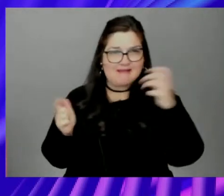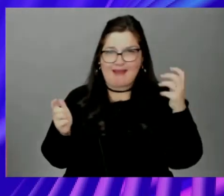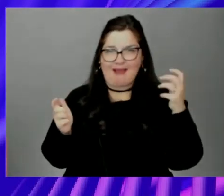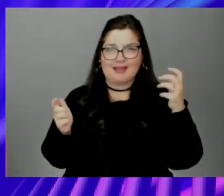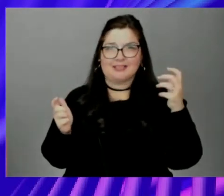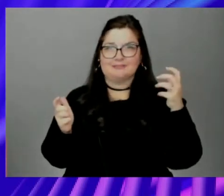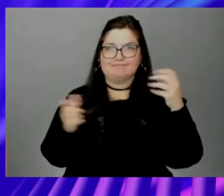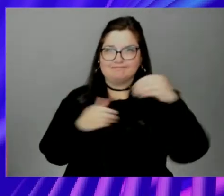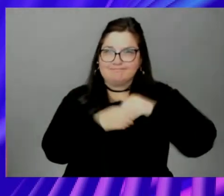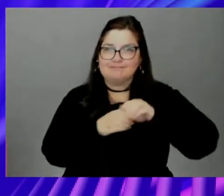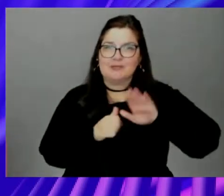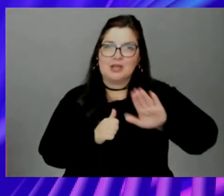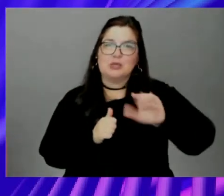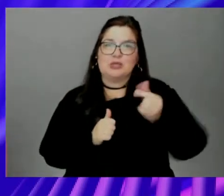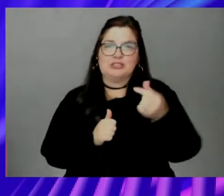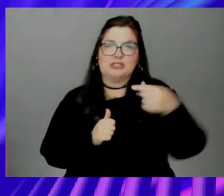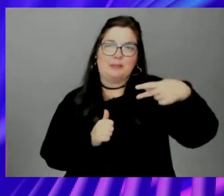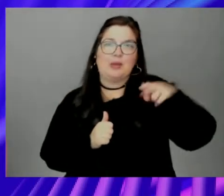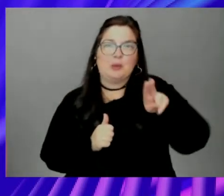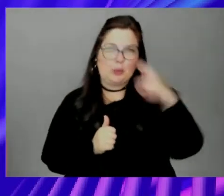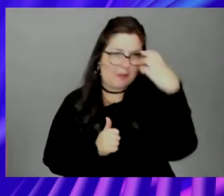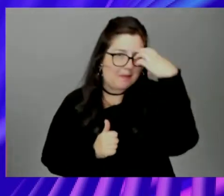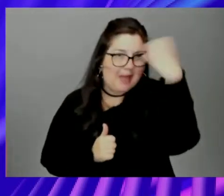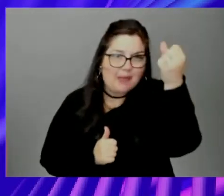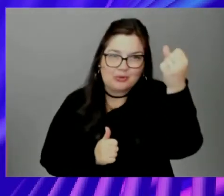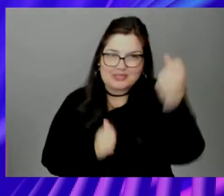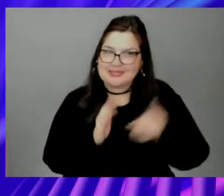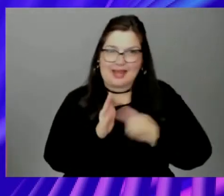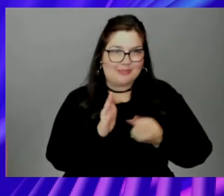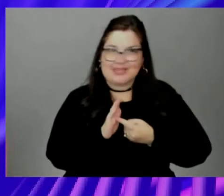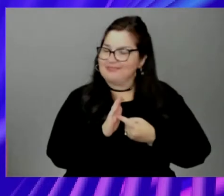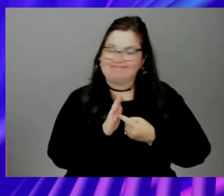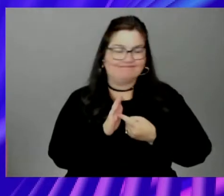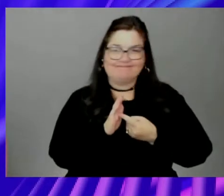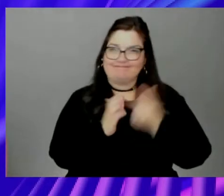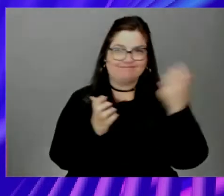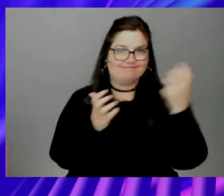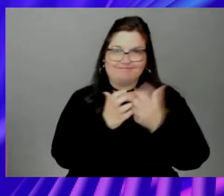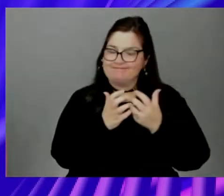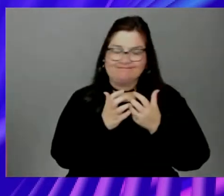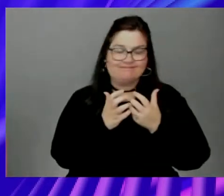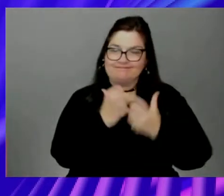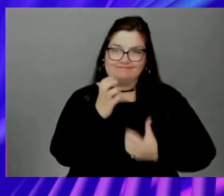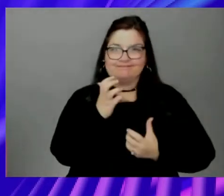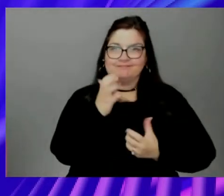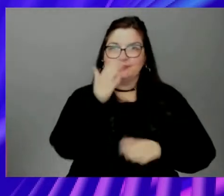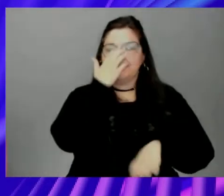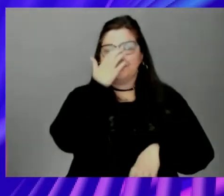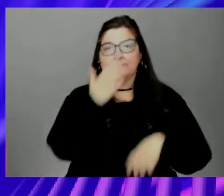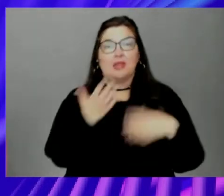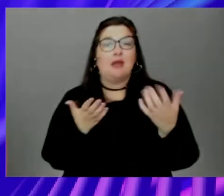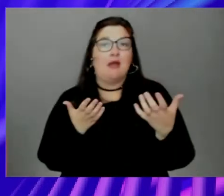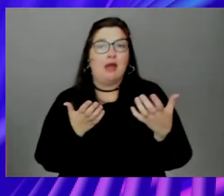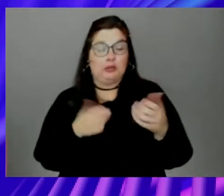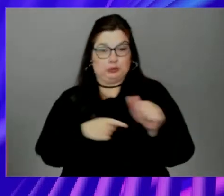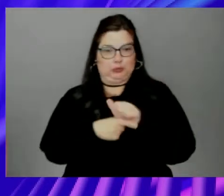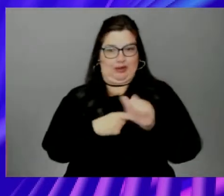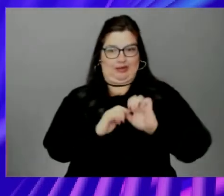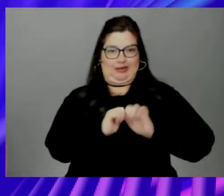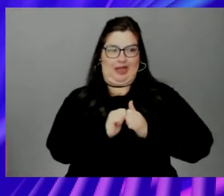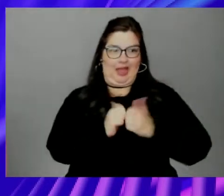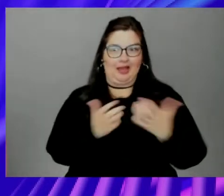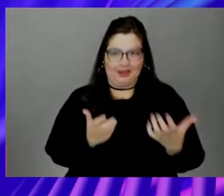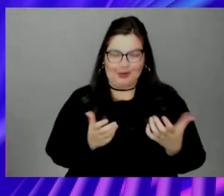single GPU memory. So when we are talking about training those models, then we literally have to divide